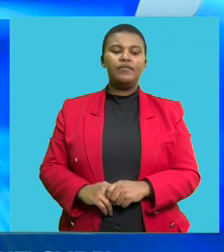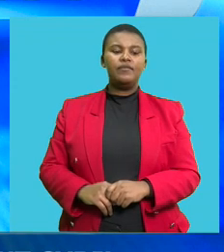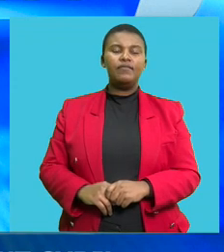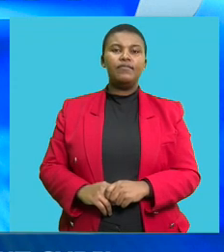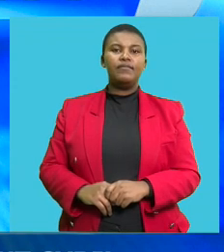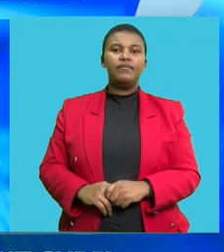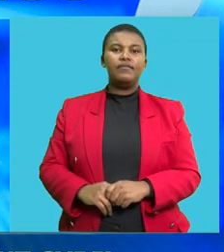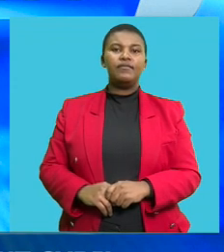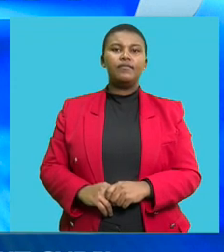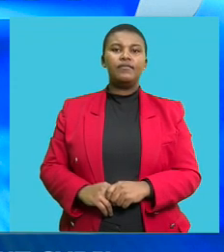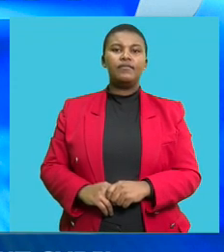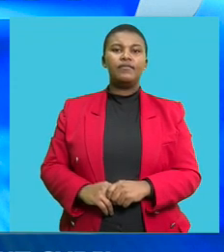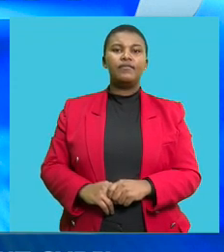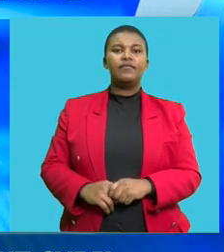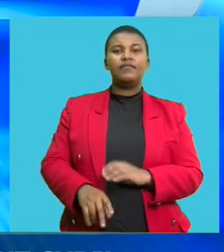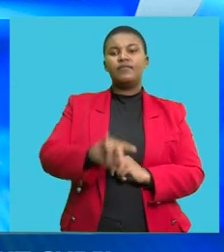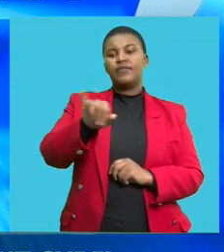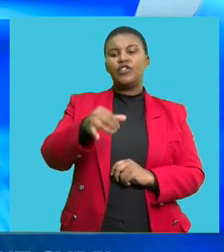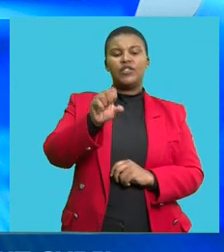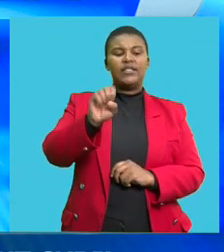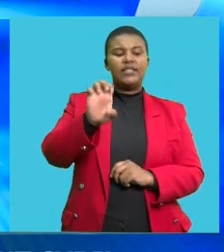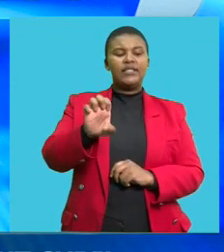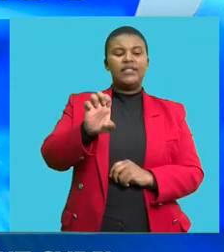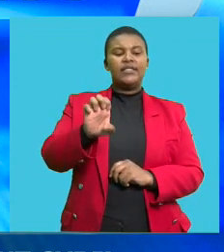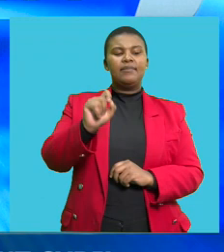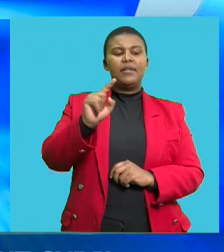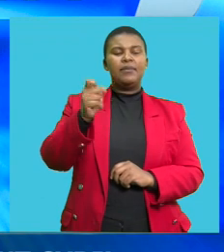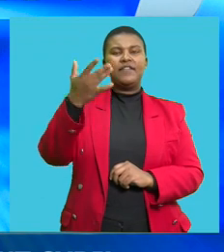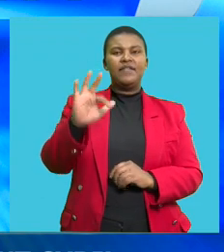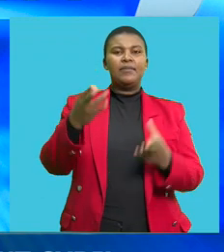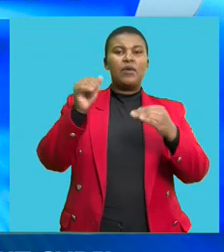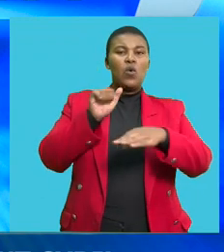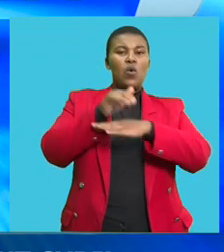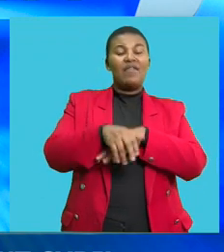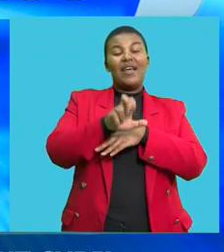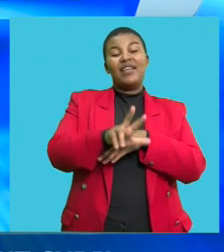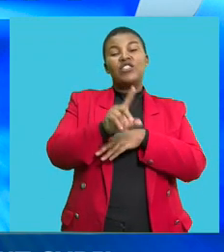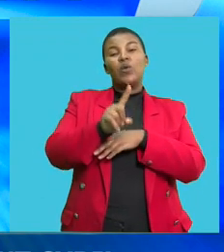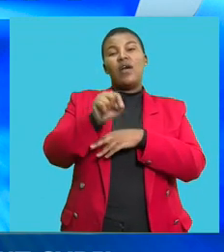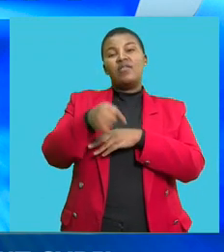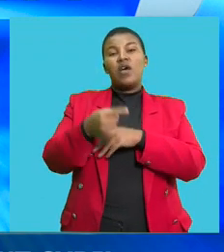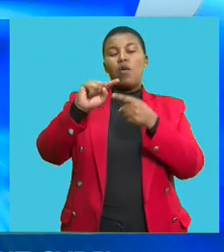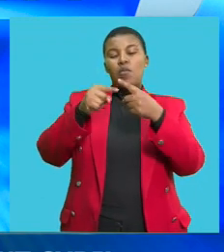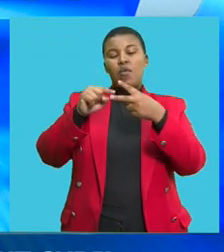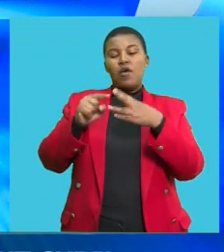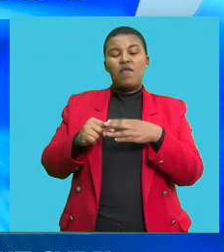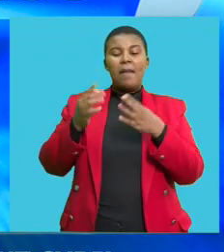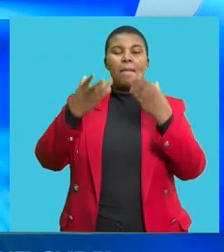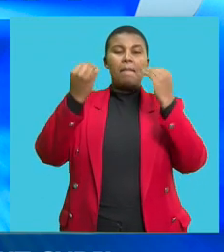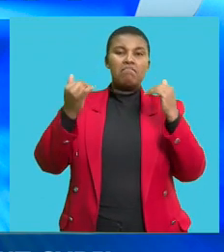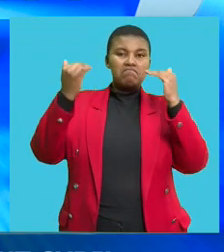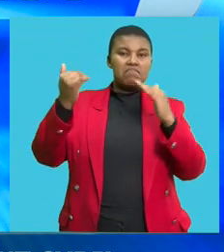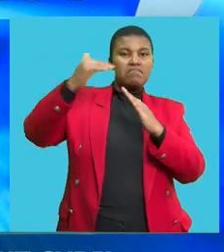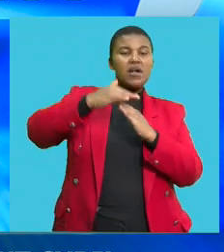And finally, the Johannesburg Stock Exchange surged past 81,000 points, reaching an all-time high on